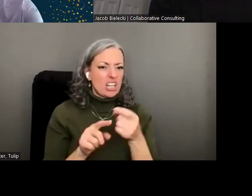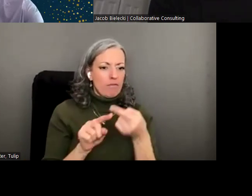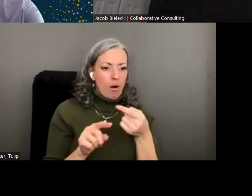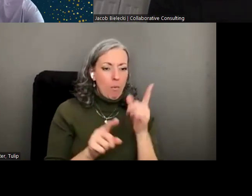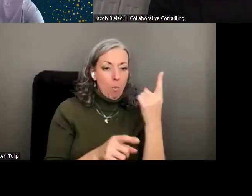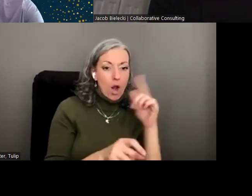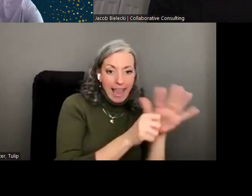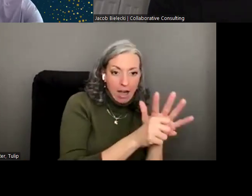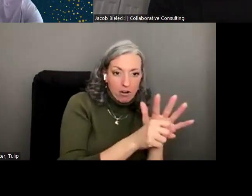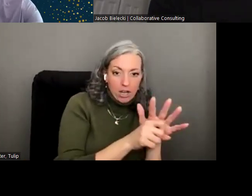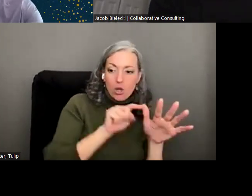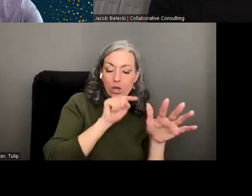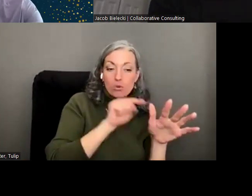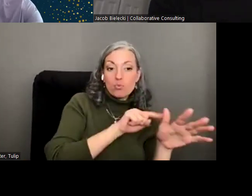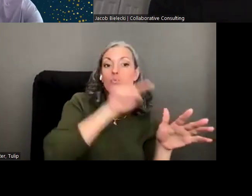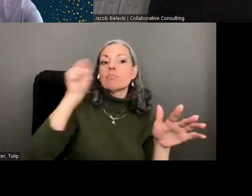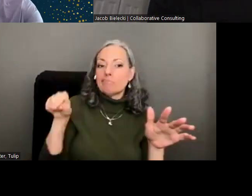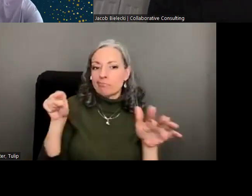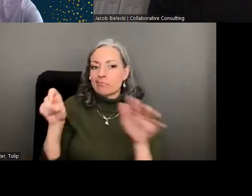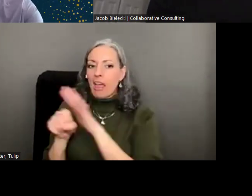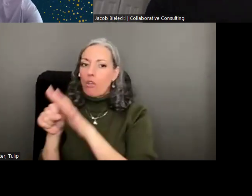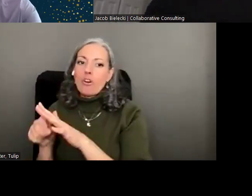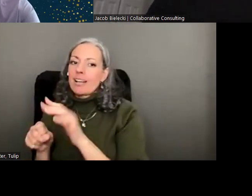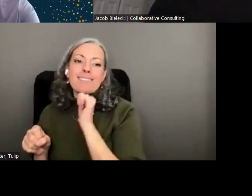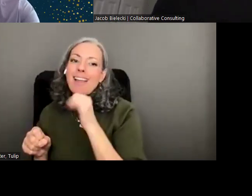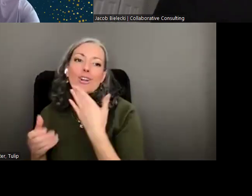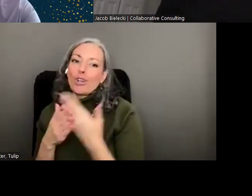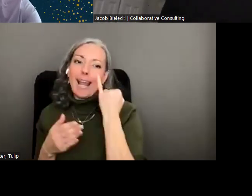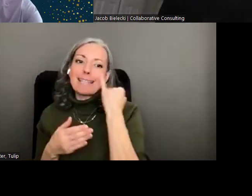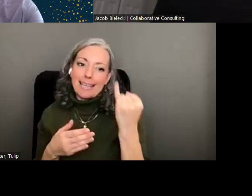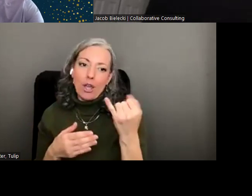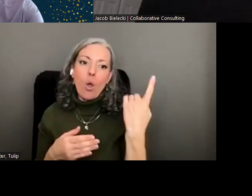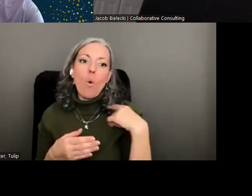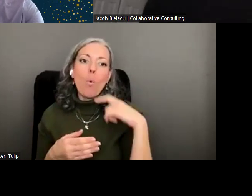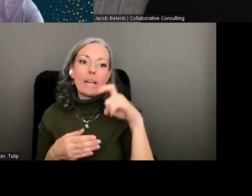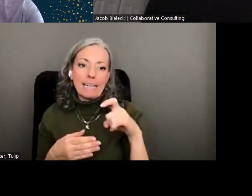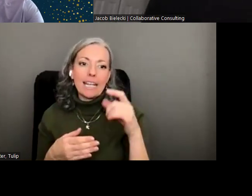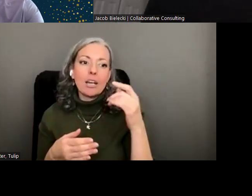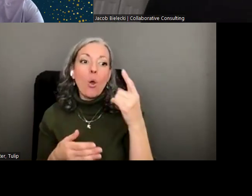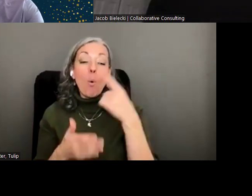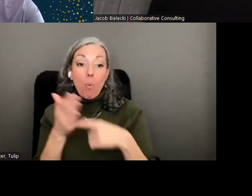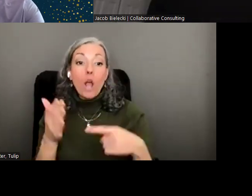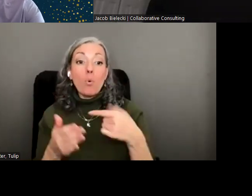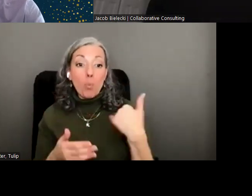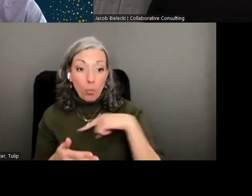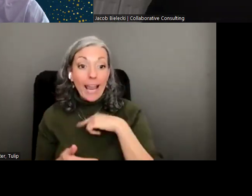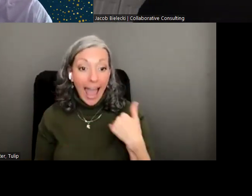to another is not a great idea, because we all need what we have. But I guess my question, Mark, you